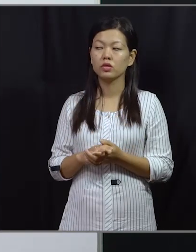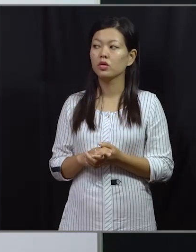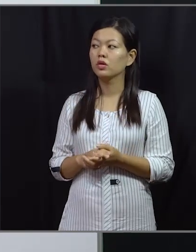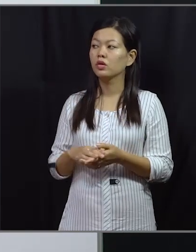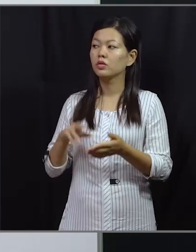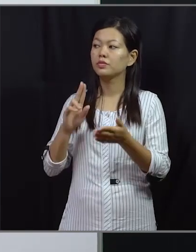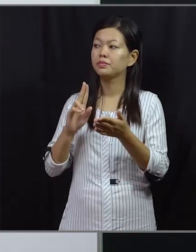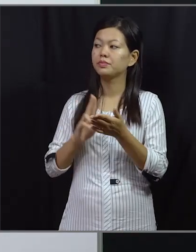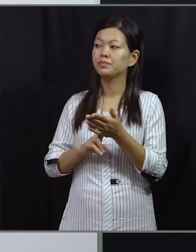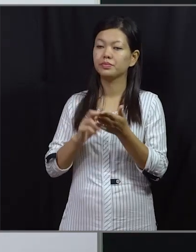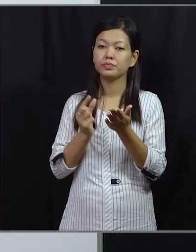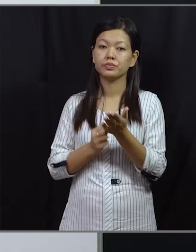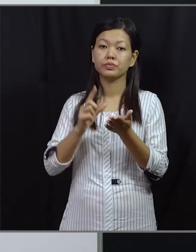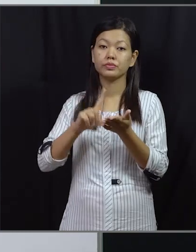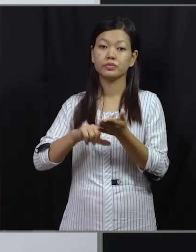set.